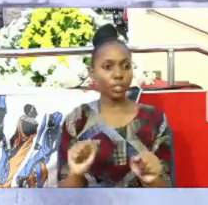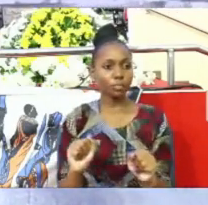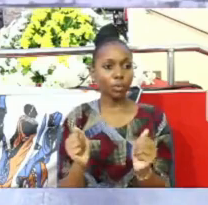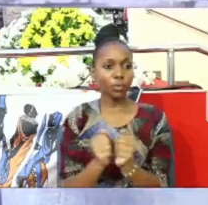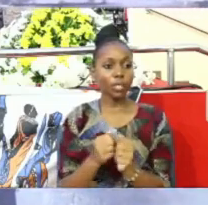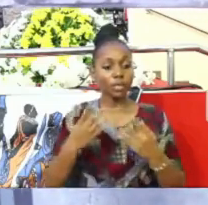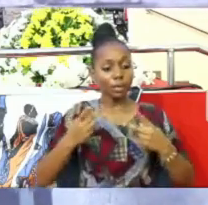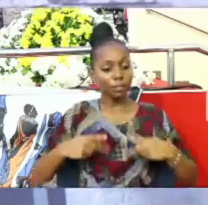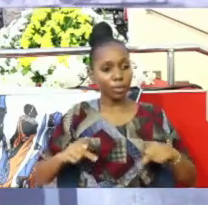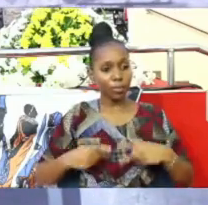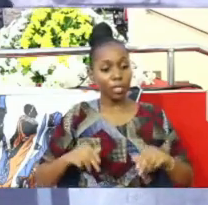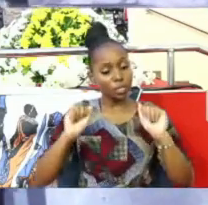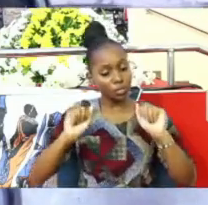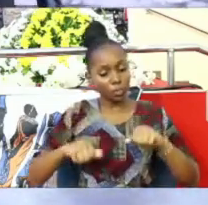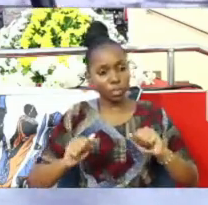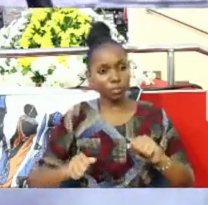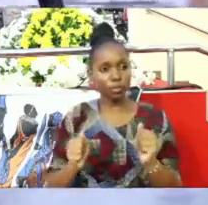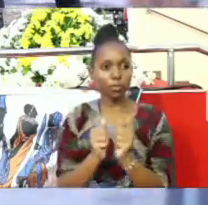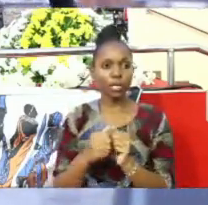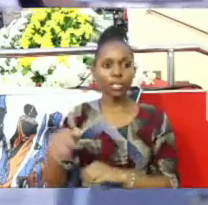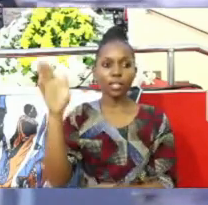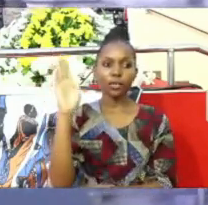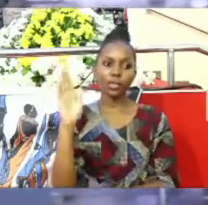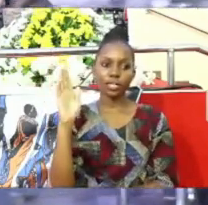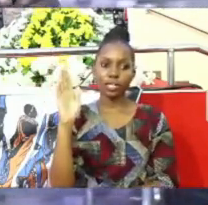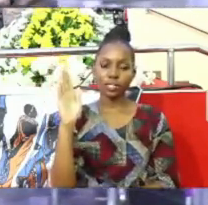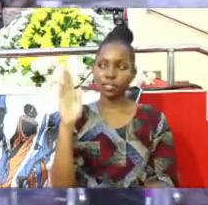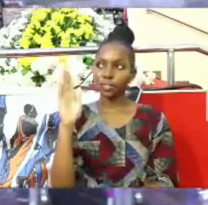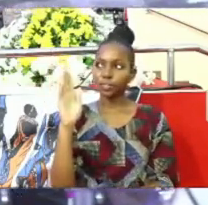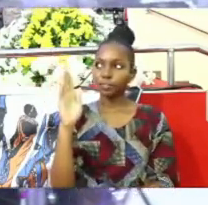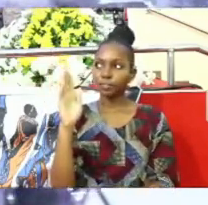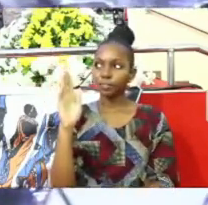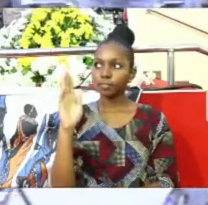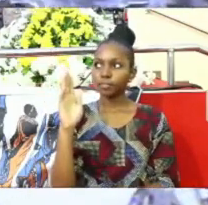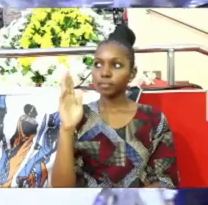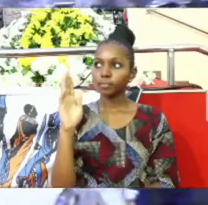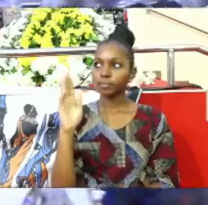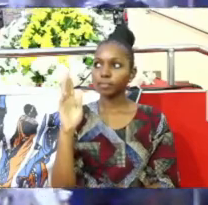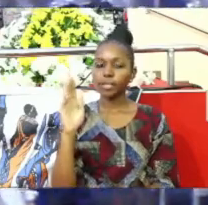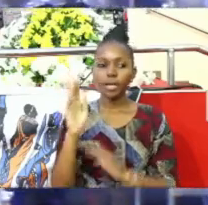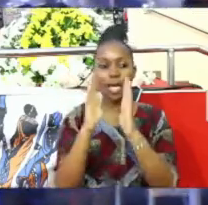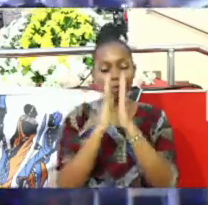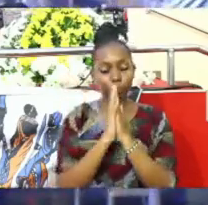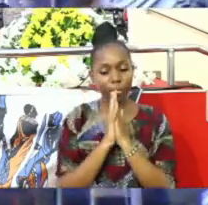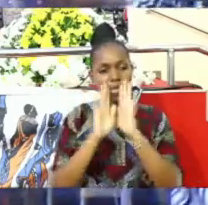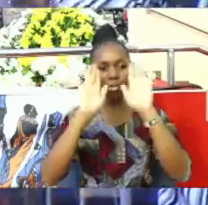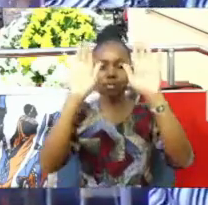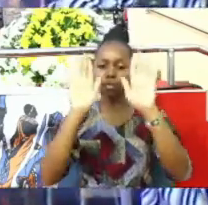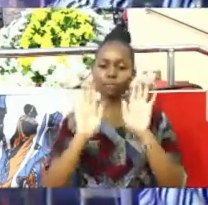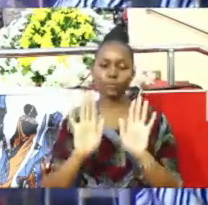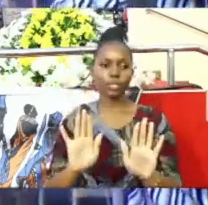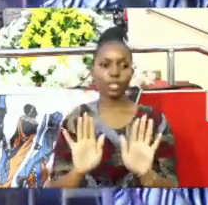God. Kinawezekana na Mungu. And Brother Julius stood up this morning. Ndugu Julius akatuambia, praying is important. Maombi ni sawa, ni